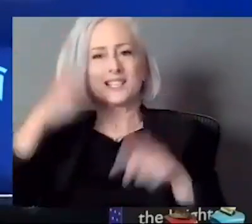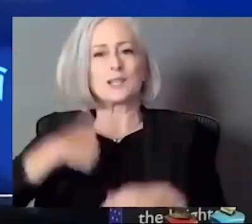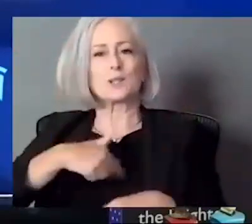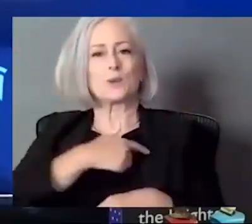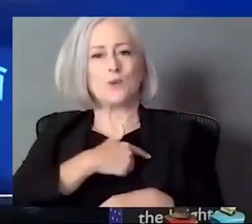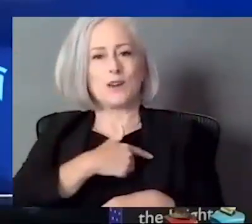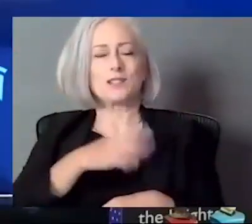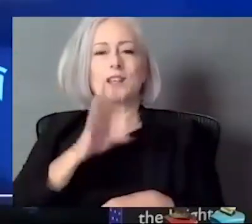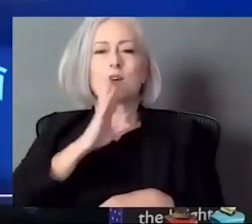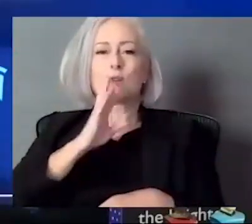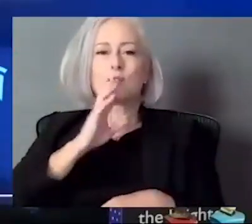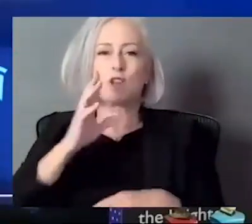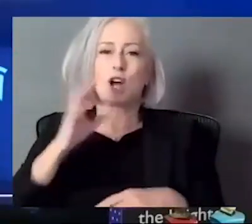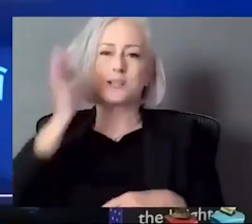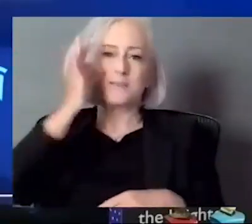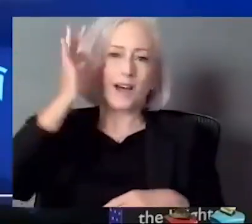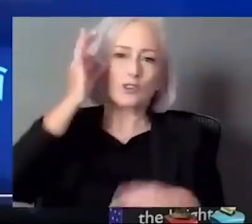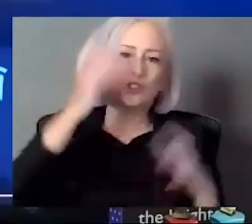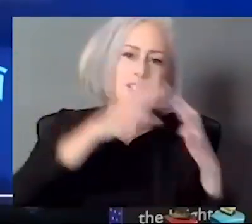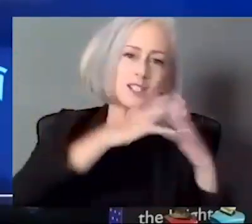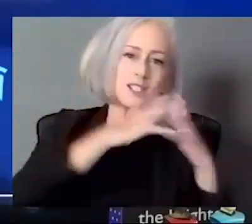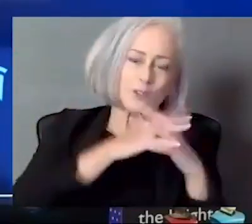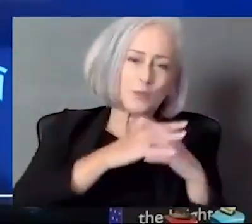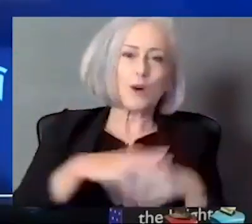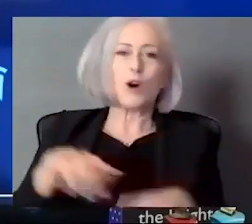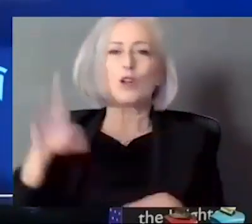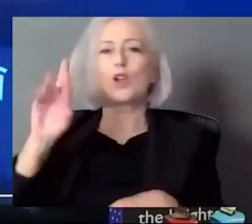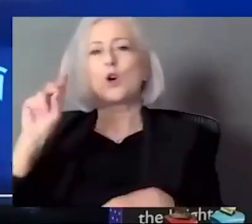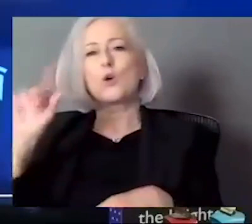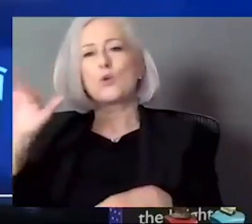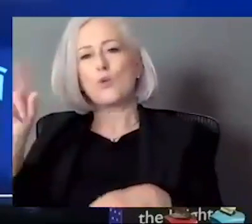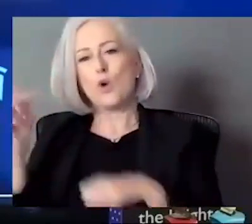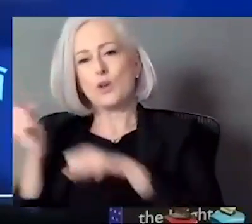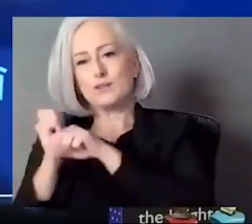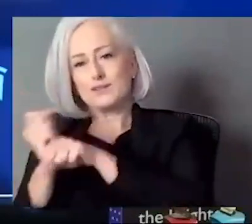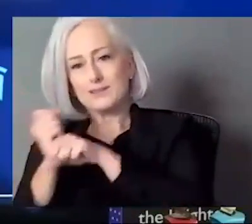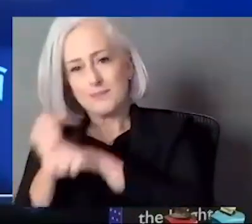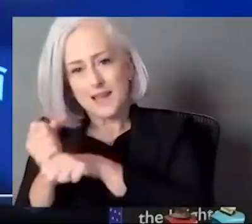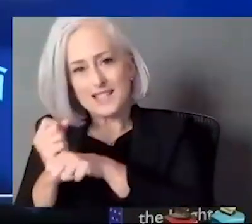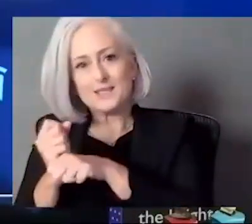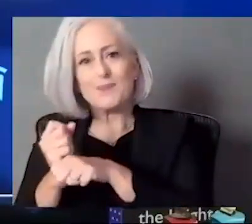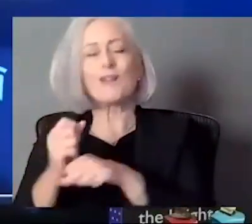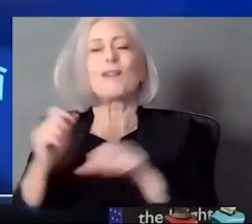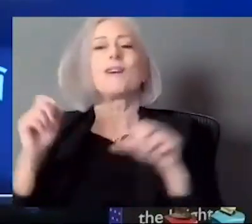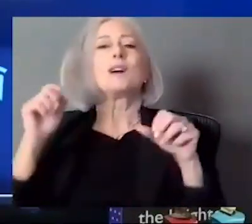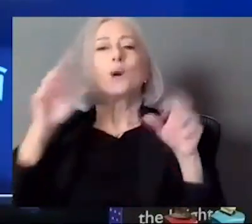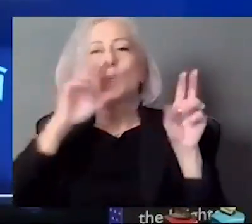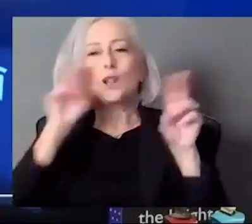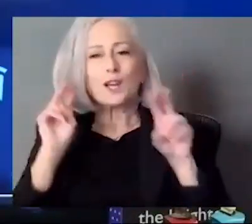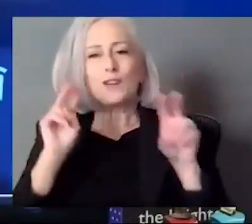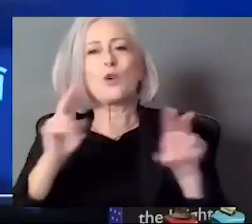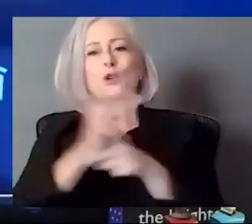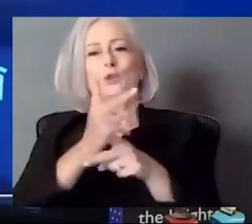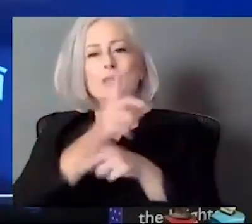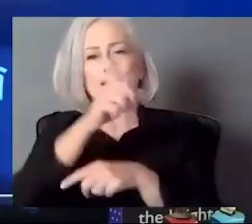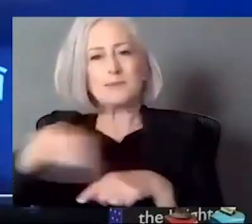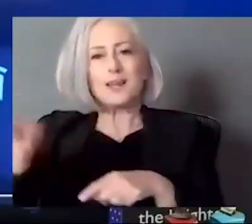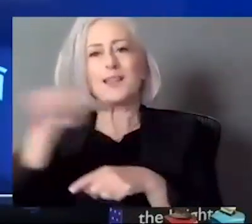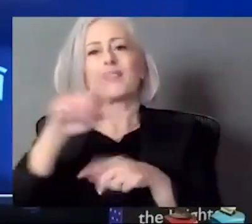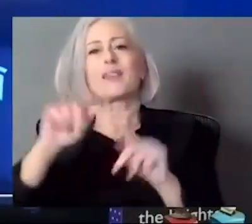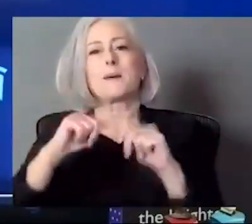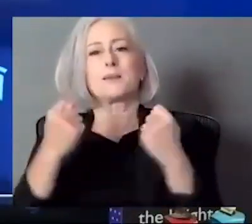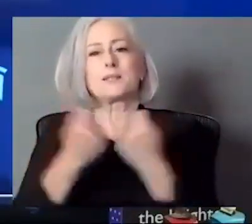Royals. Yeah. And we're looking forward to keeping them safe. And hopefully the Royals will stay safe and get a little better and win again soon. But